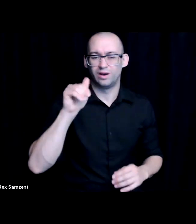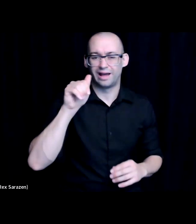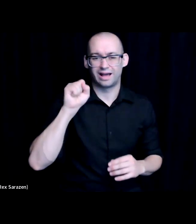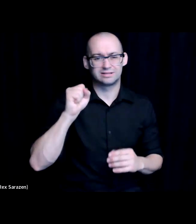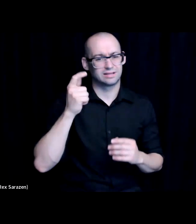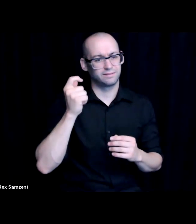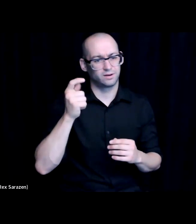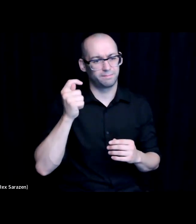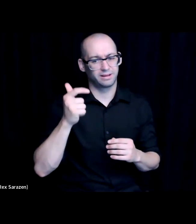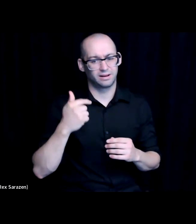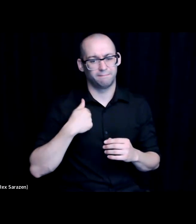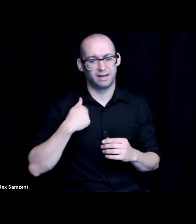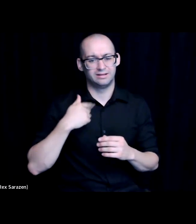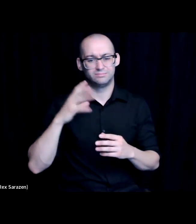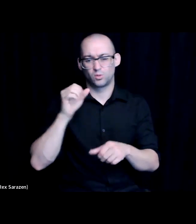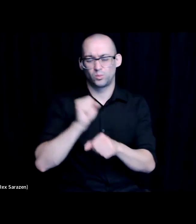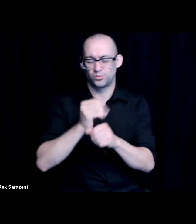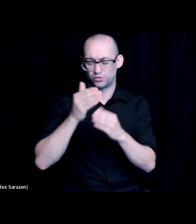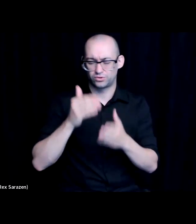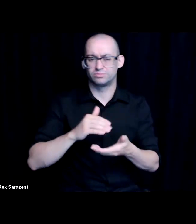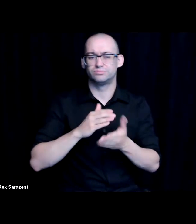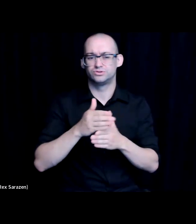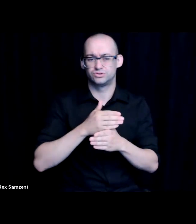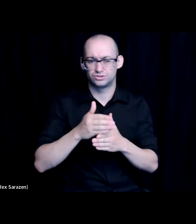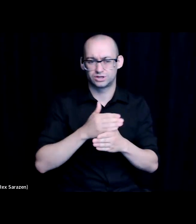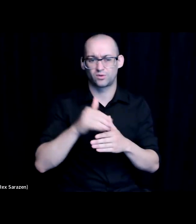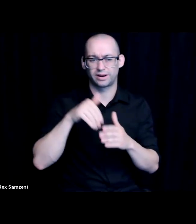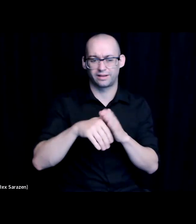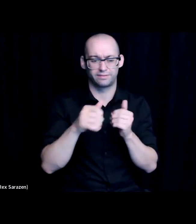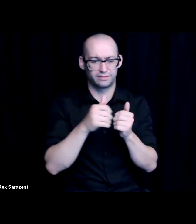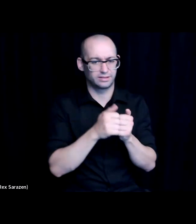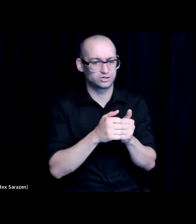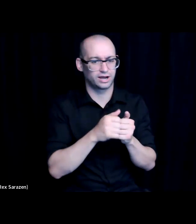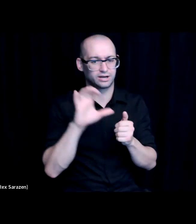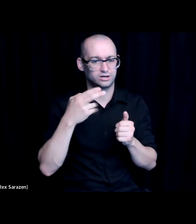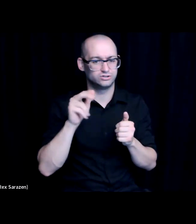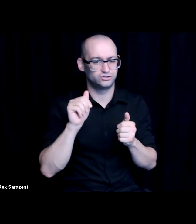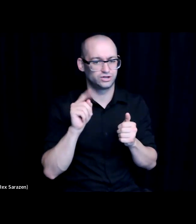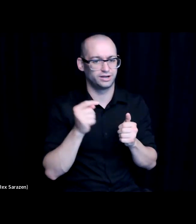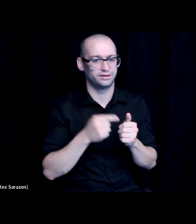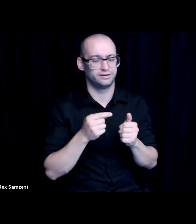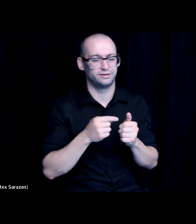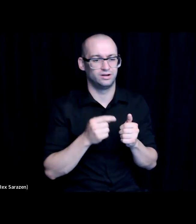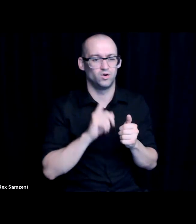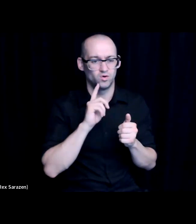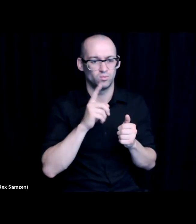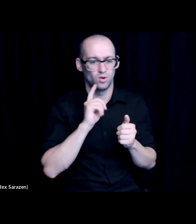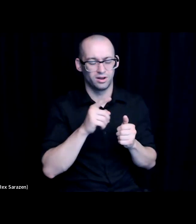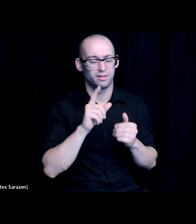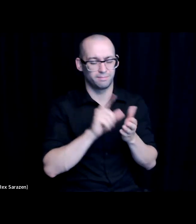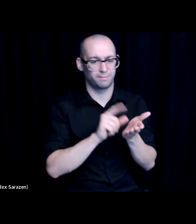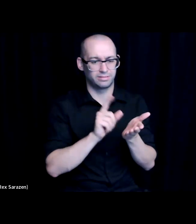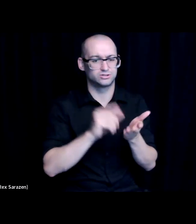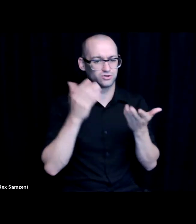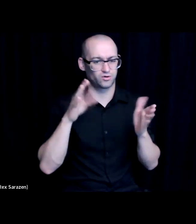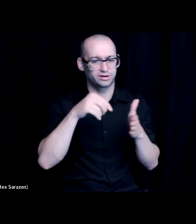bit, and my colleague Shirley already shared in the chat, the report that we published that details a lot